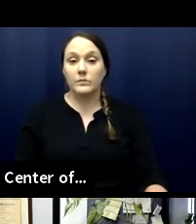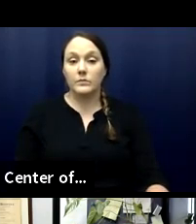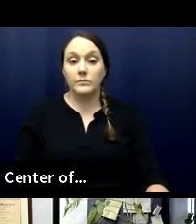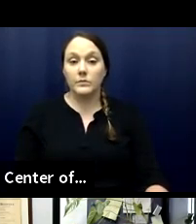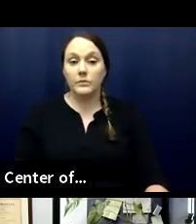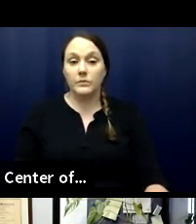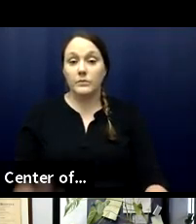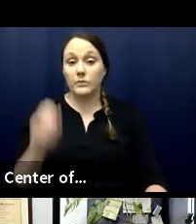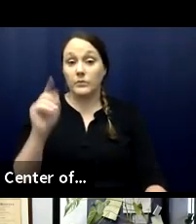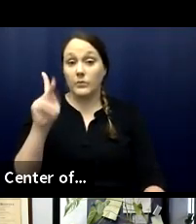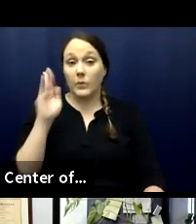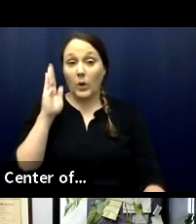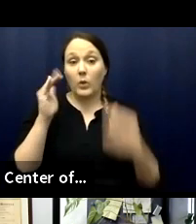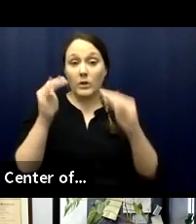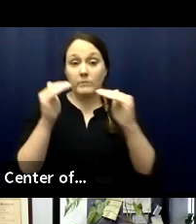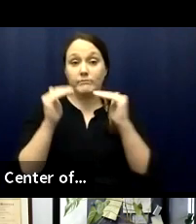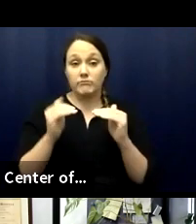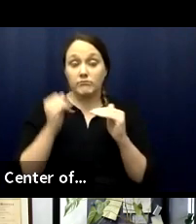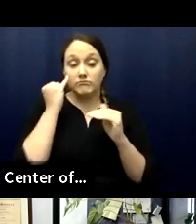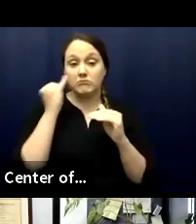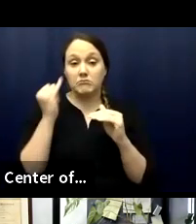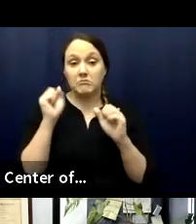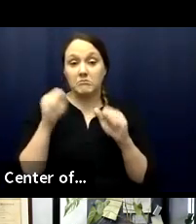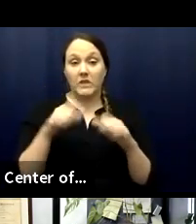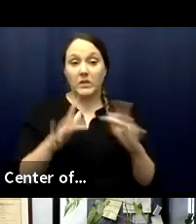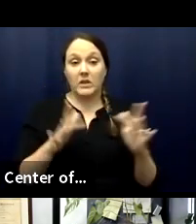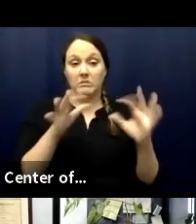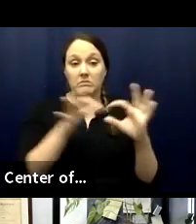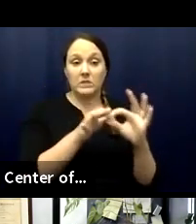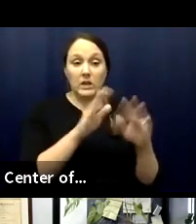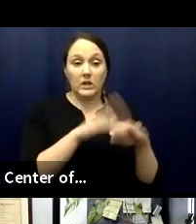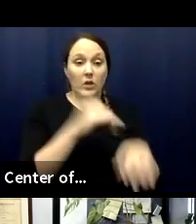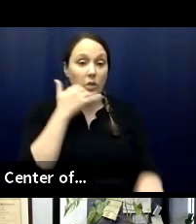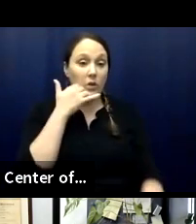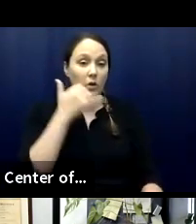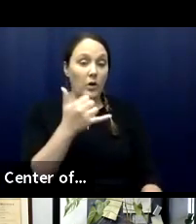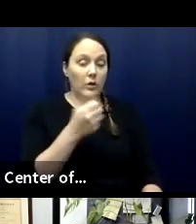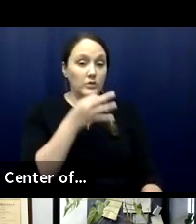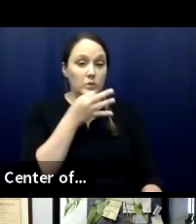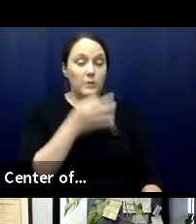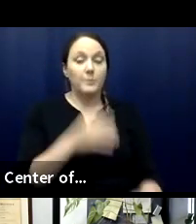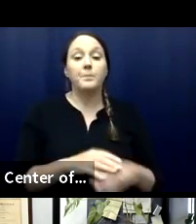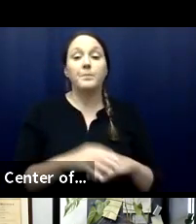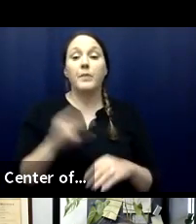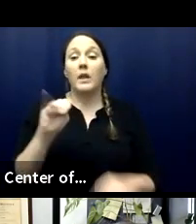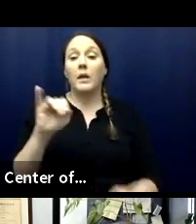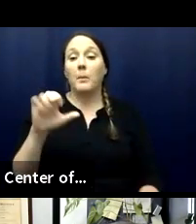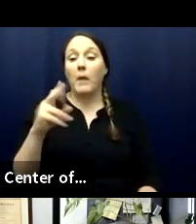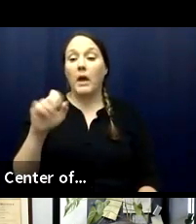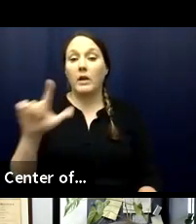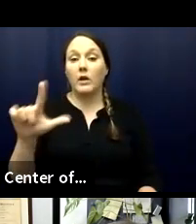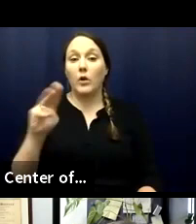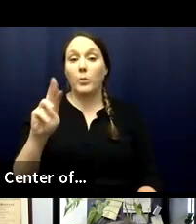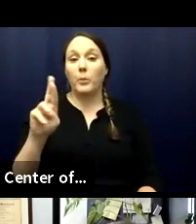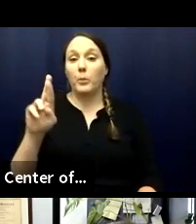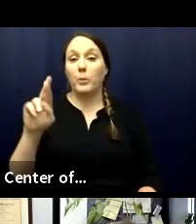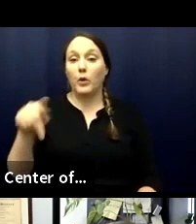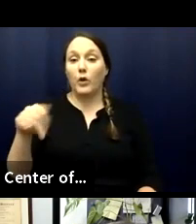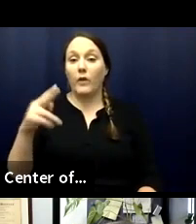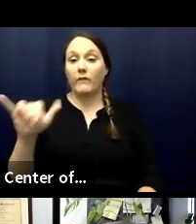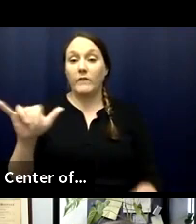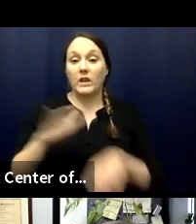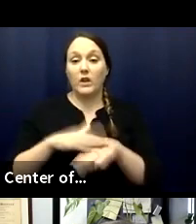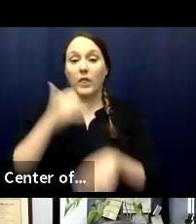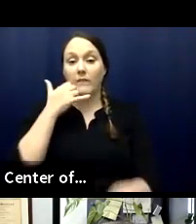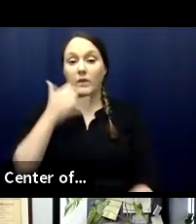Okay, well, we will move on, and just in case we can get that one back on the call here in a little bit. Next is Michael Murphy, also joining us on the phone.